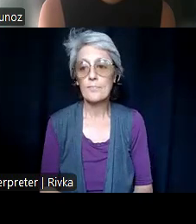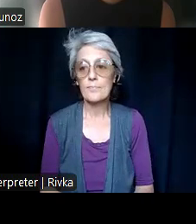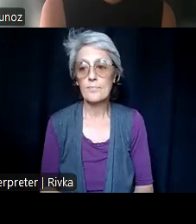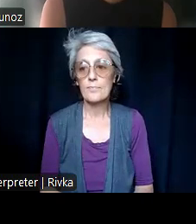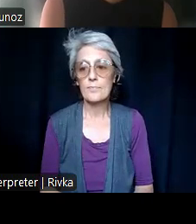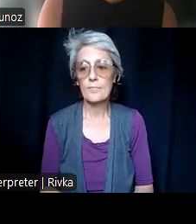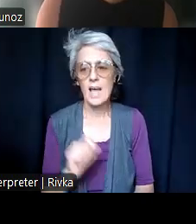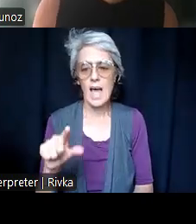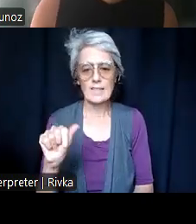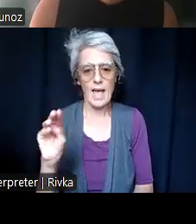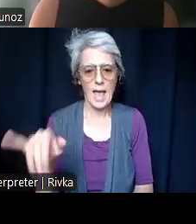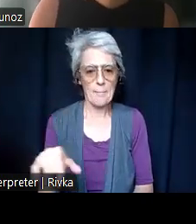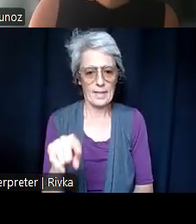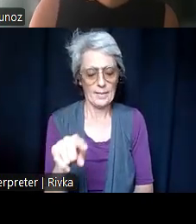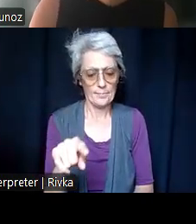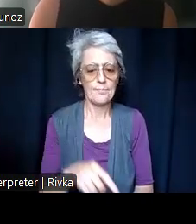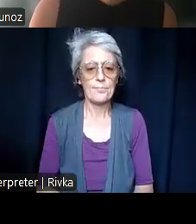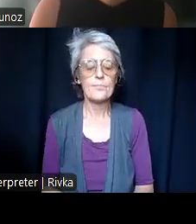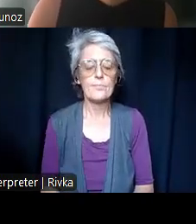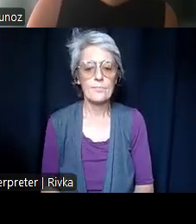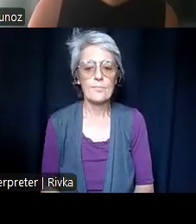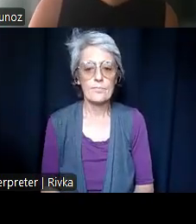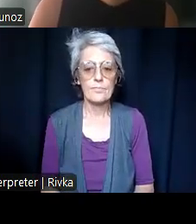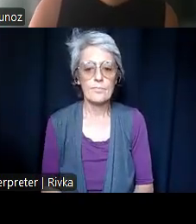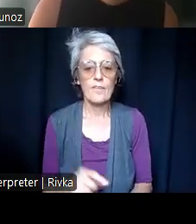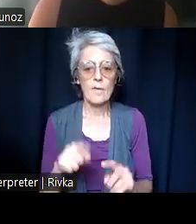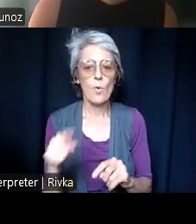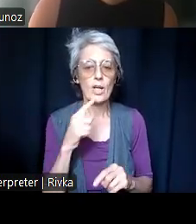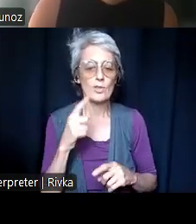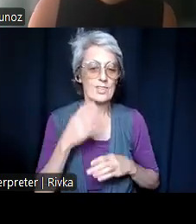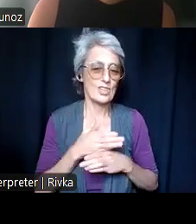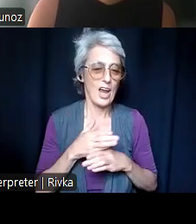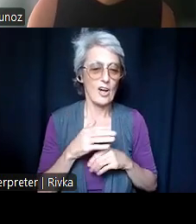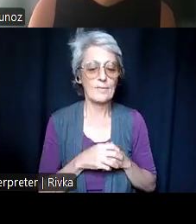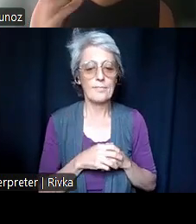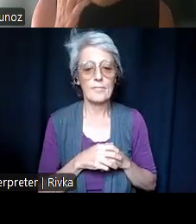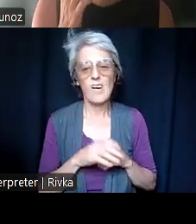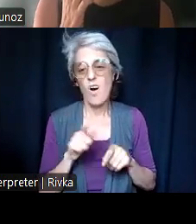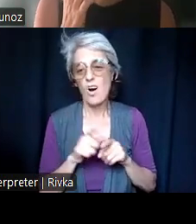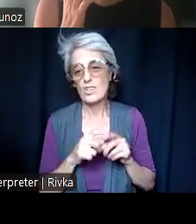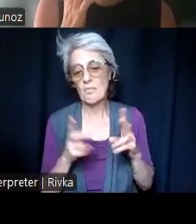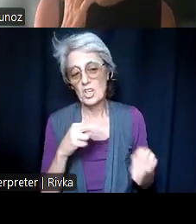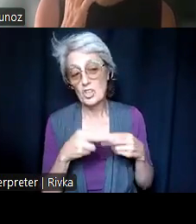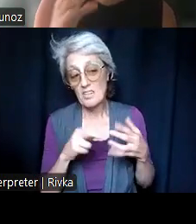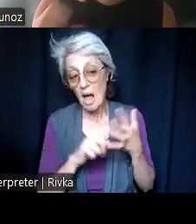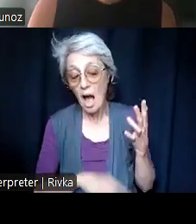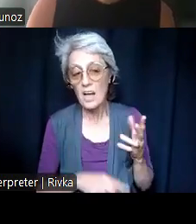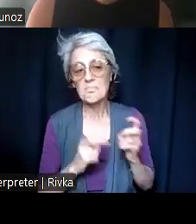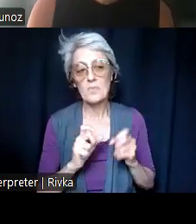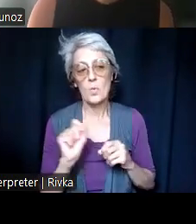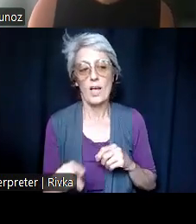you based on what you shared in some of your slides about how you all